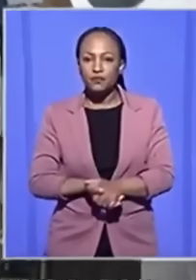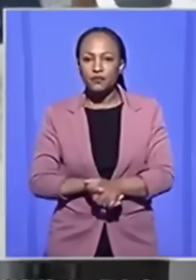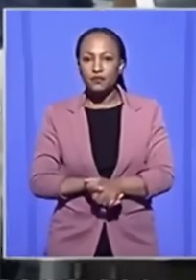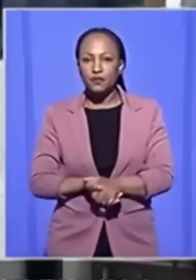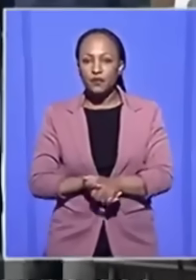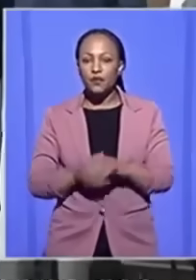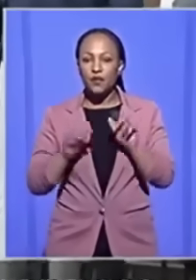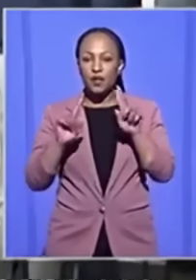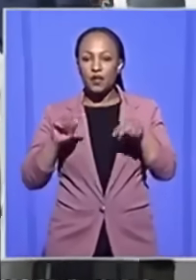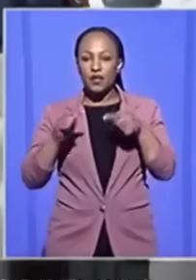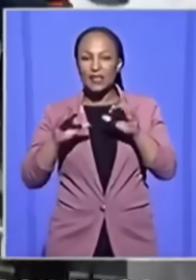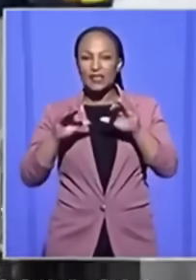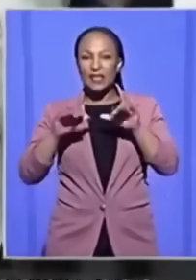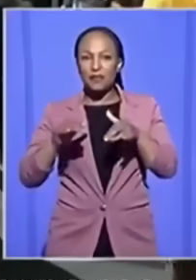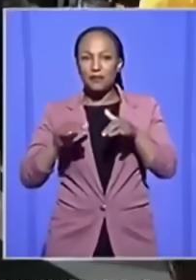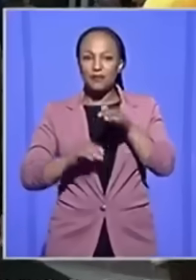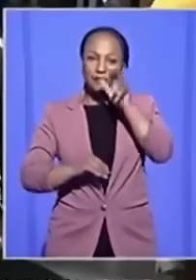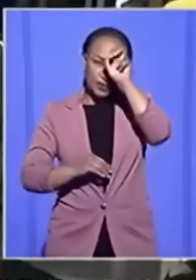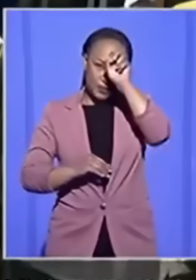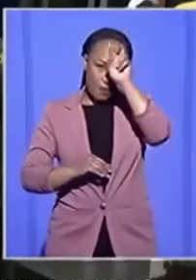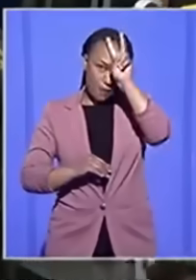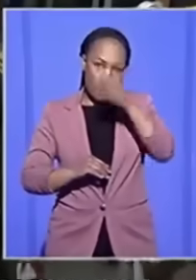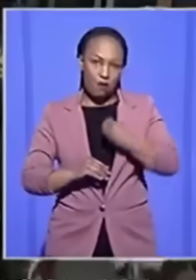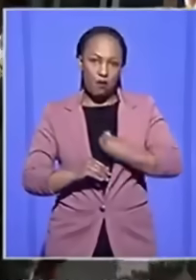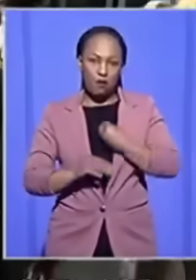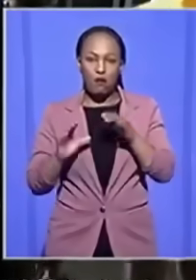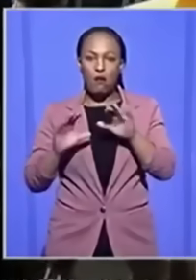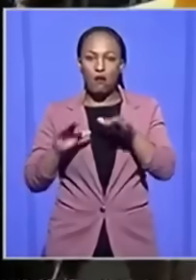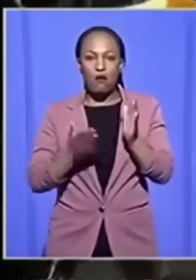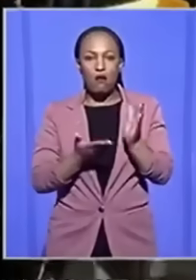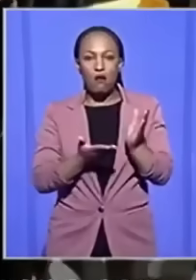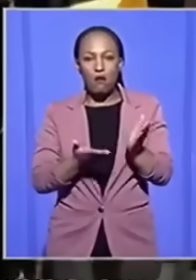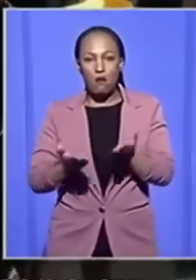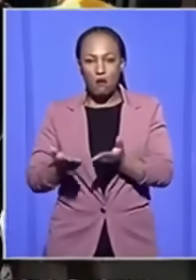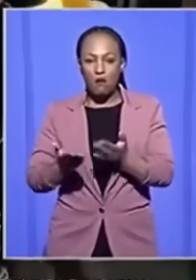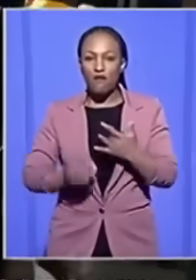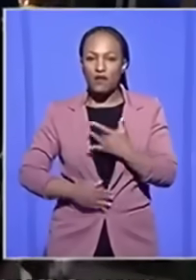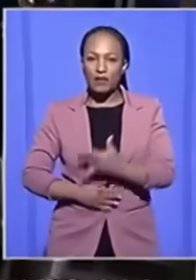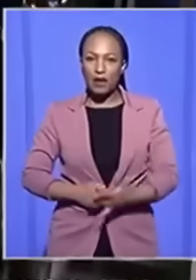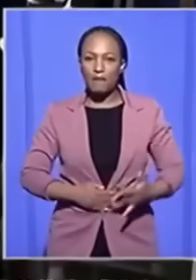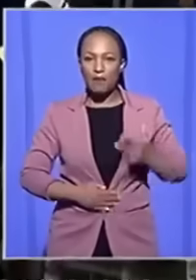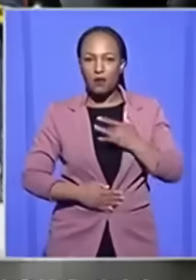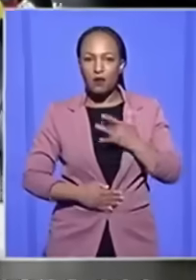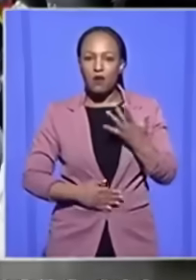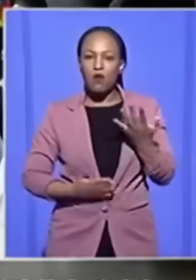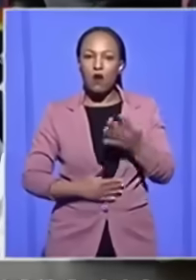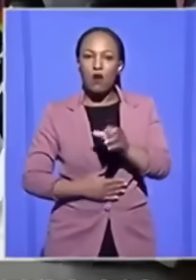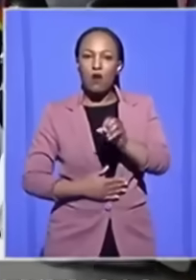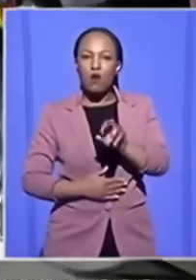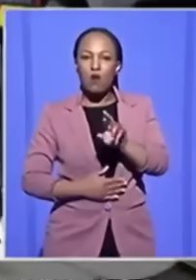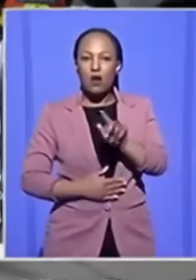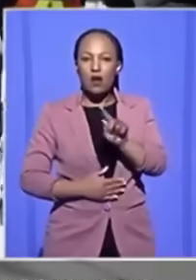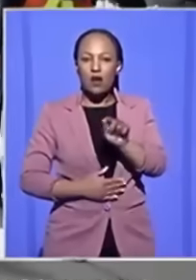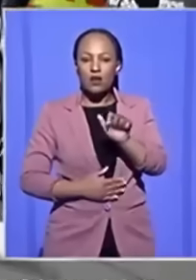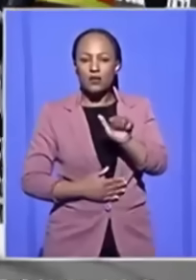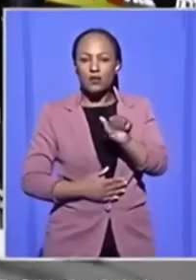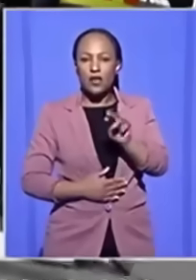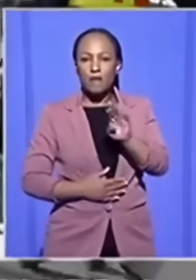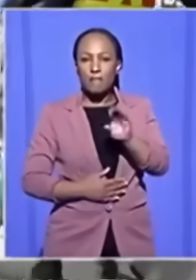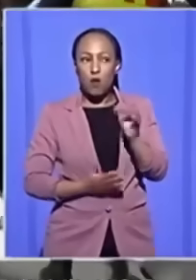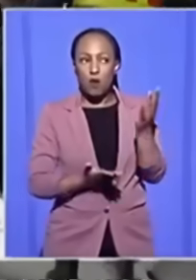se sennye sa Springbok se amogetswe jaaka ditshimega tsa nnete tsa lefatshe kwa boemafofane jwa boditšhaba jwa